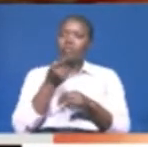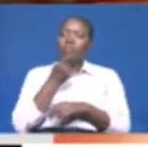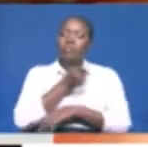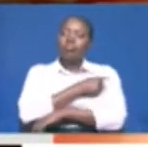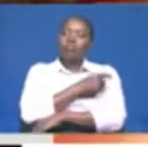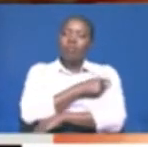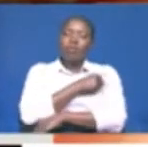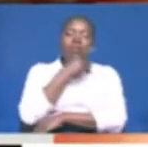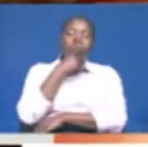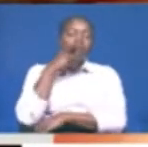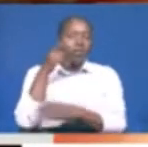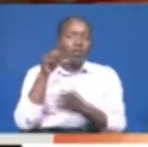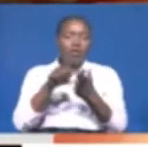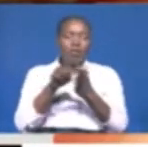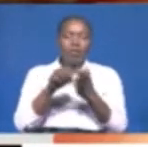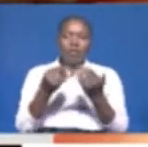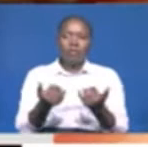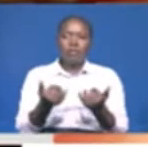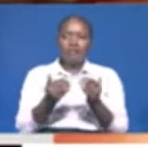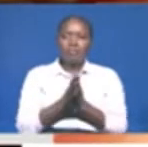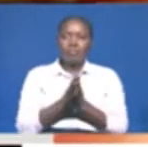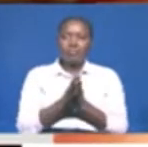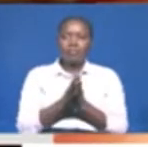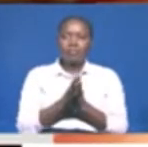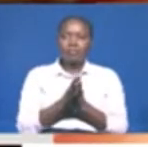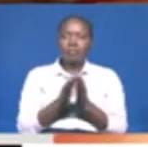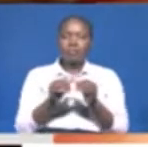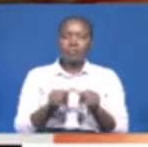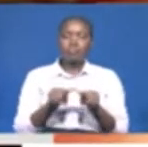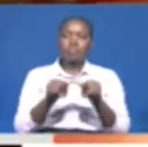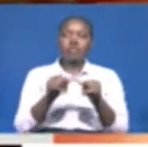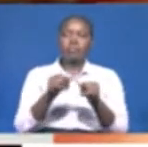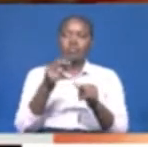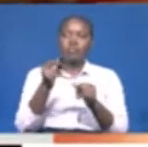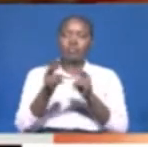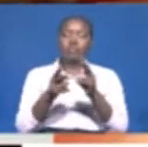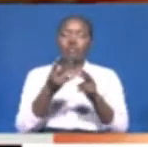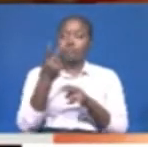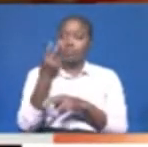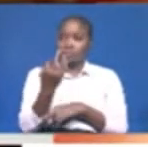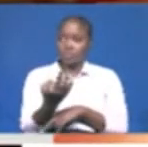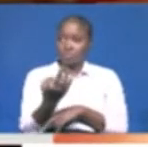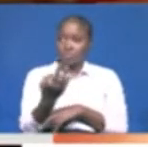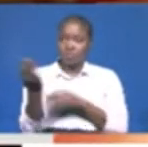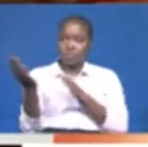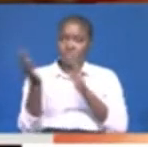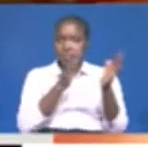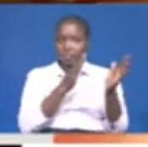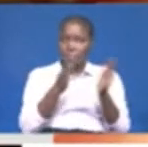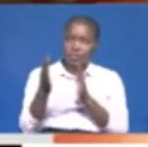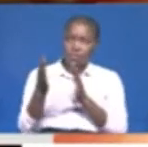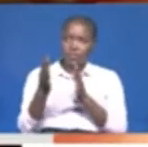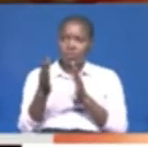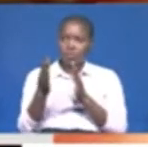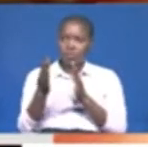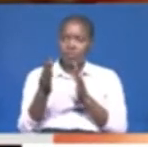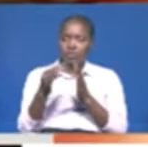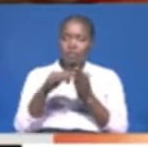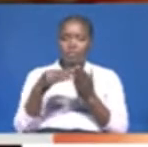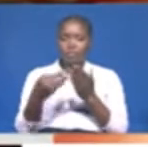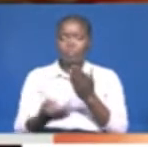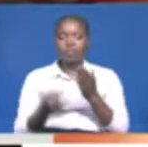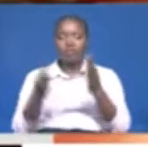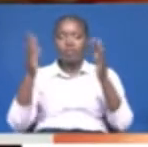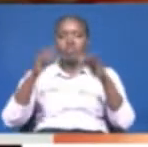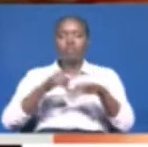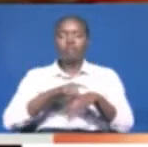drought crisis. The drought is predicted to continue into 2023 as the weatherman foresees a failed rainy season. The United